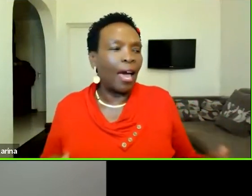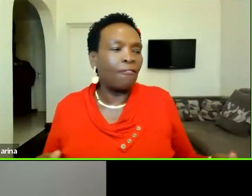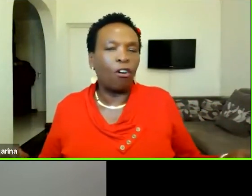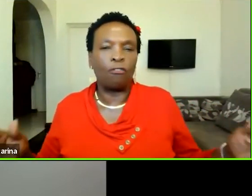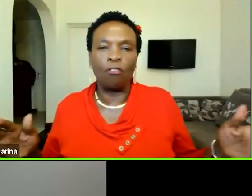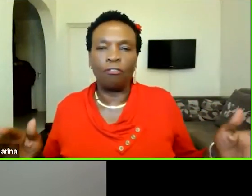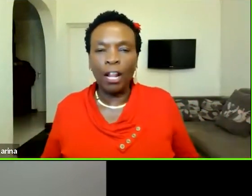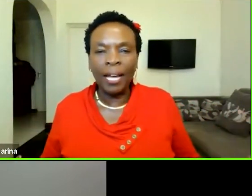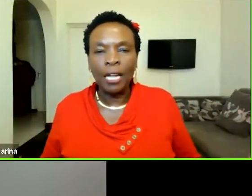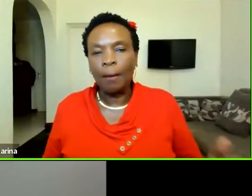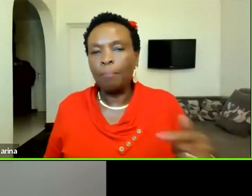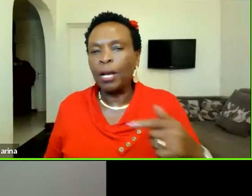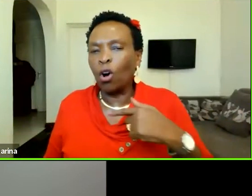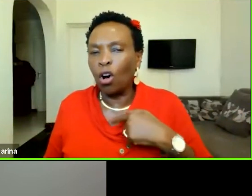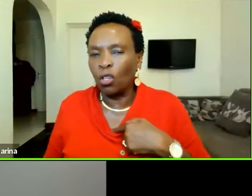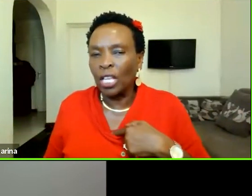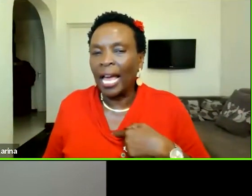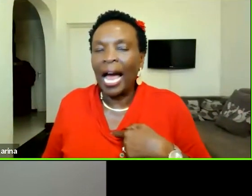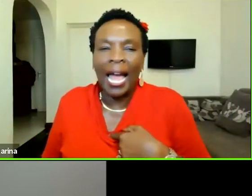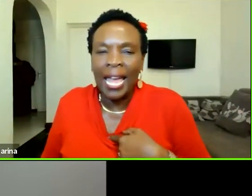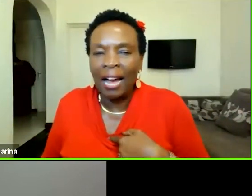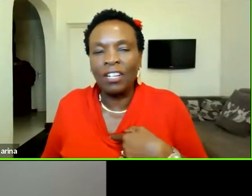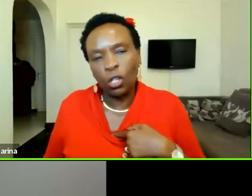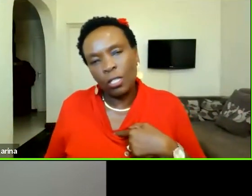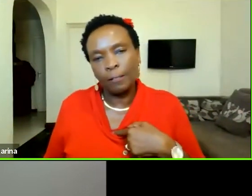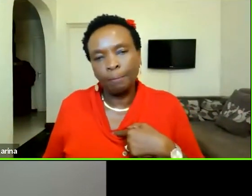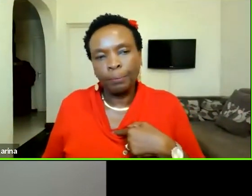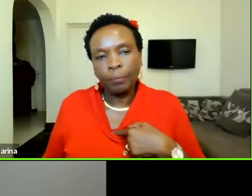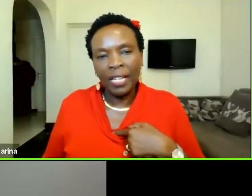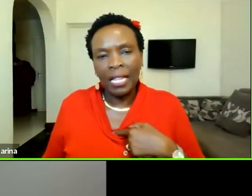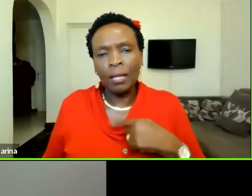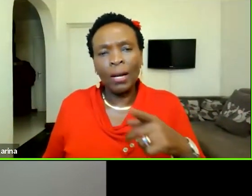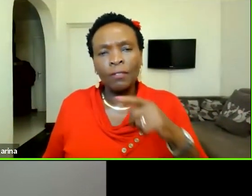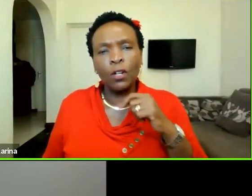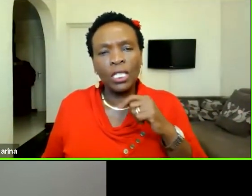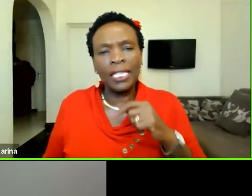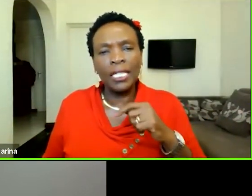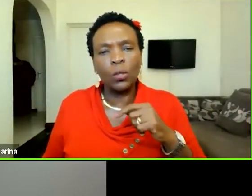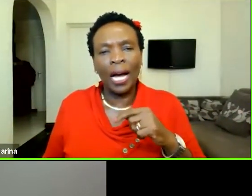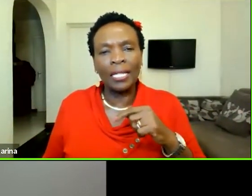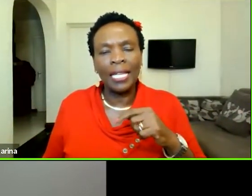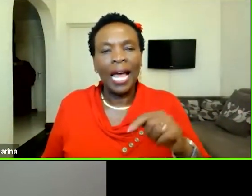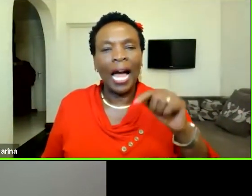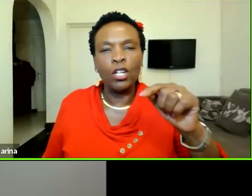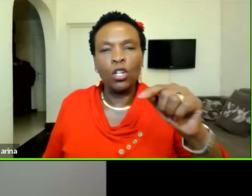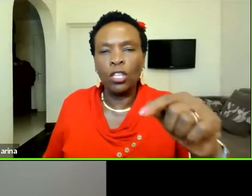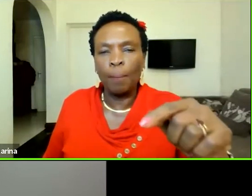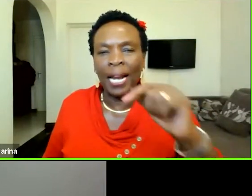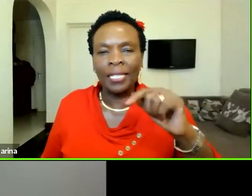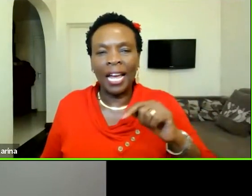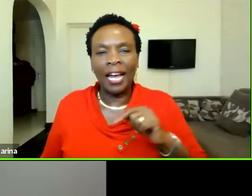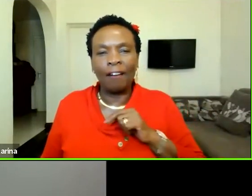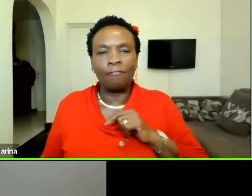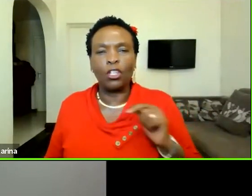and a life of fulfillment because I have a choice. The word of God says to us, I know